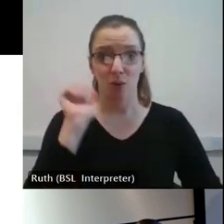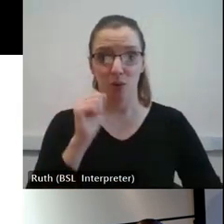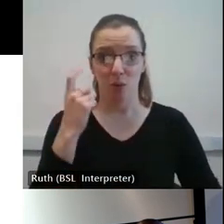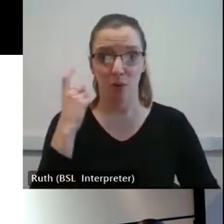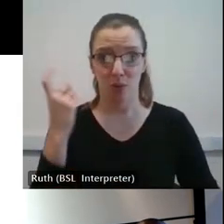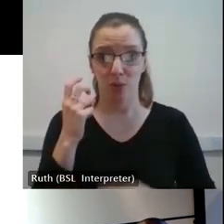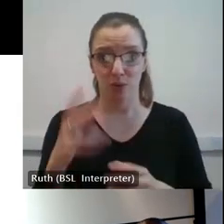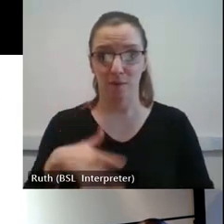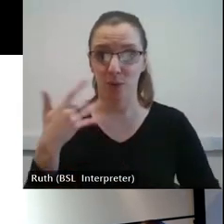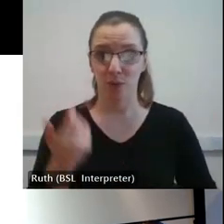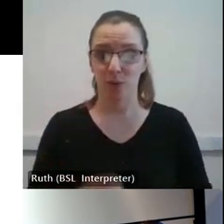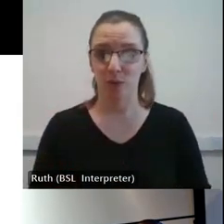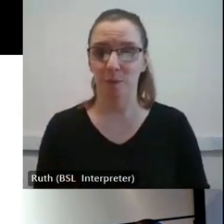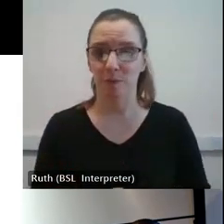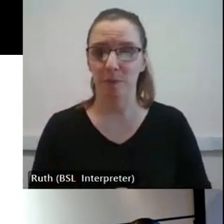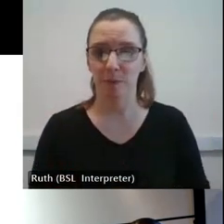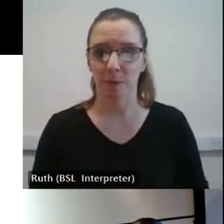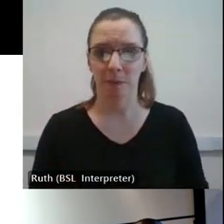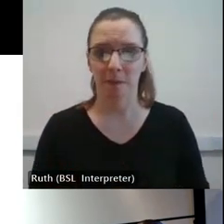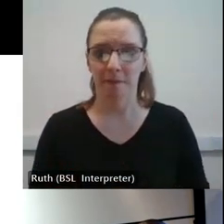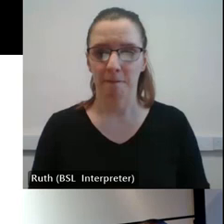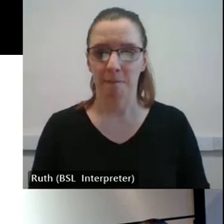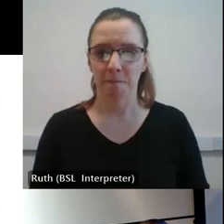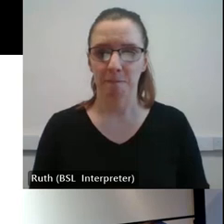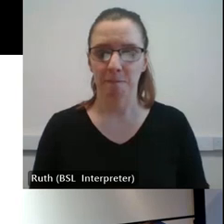know, it's, I think,